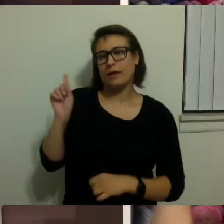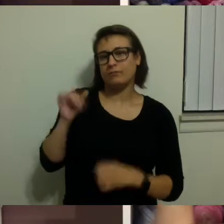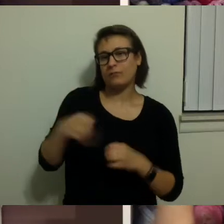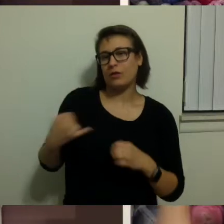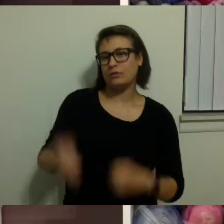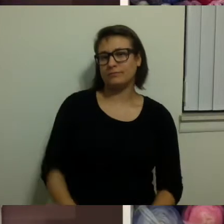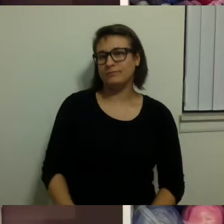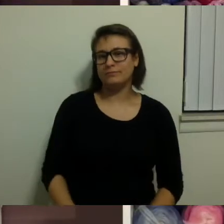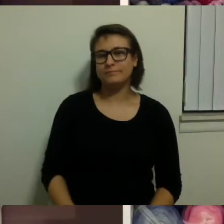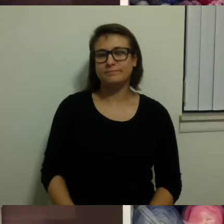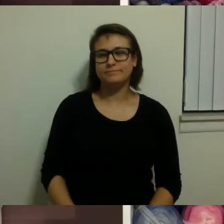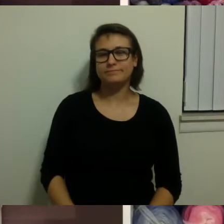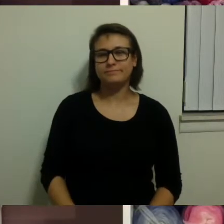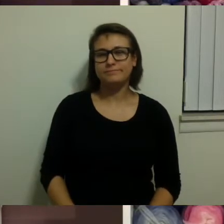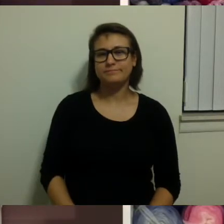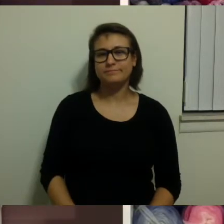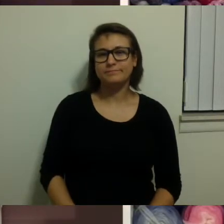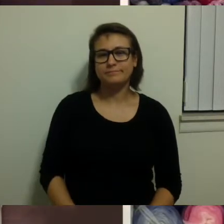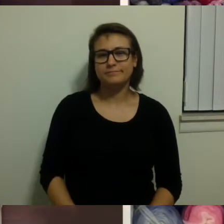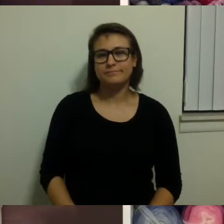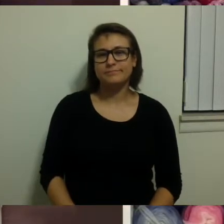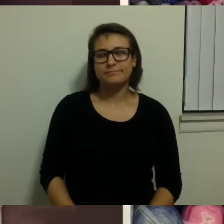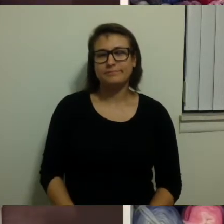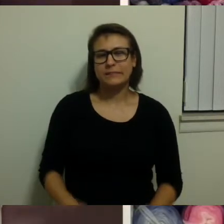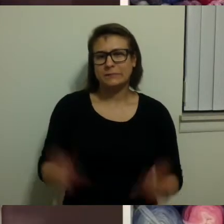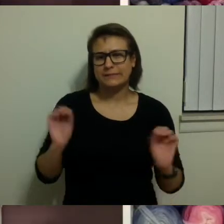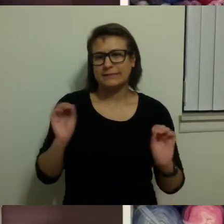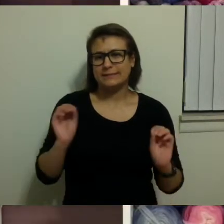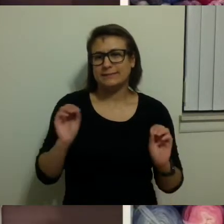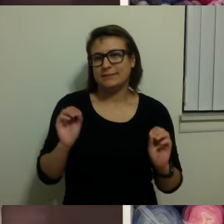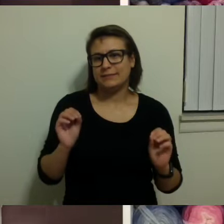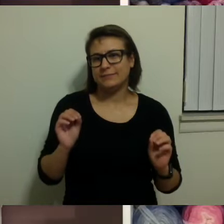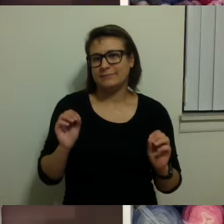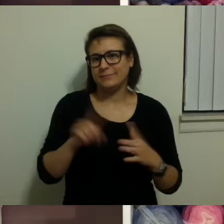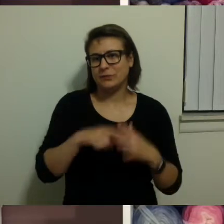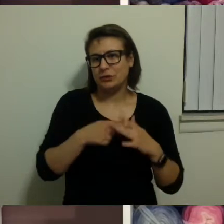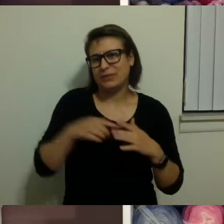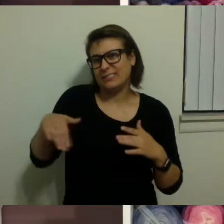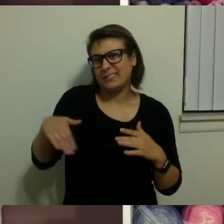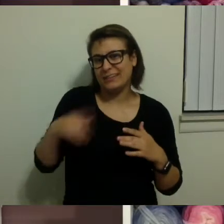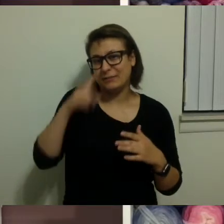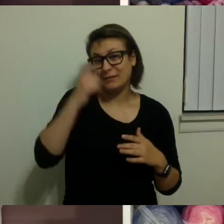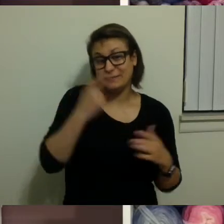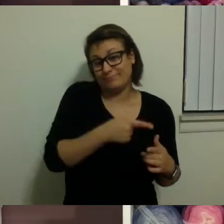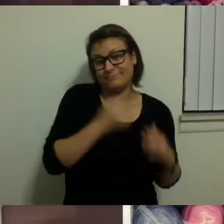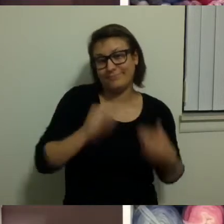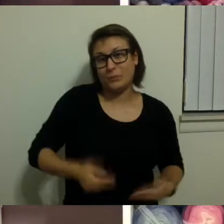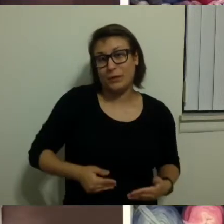there. And, yeah, I haven't done anything with it because hohe sweater.